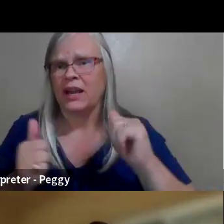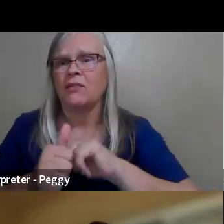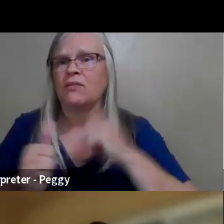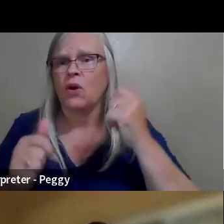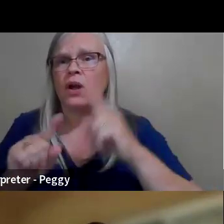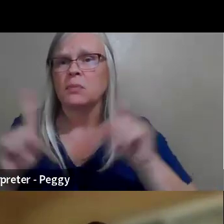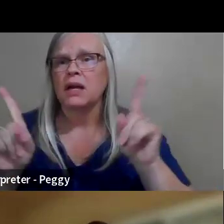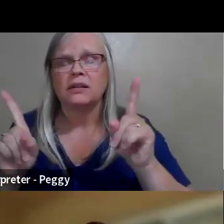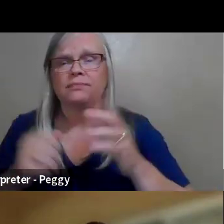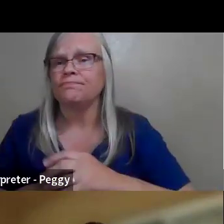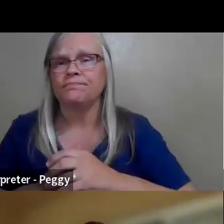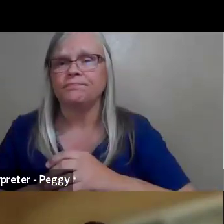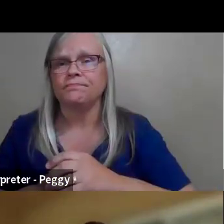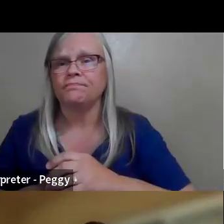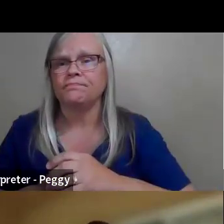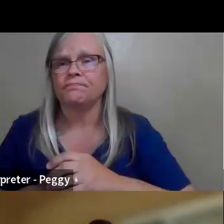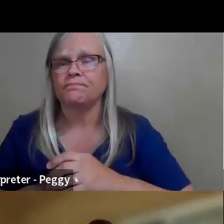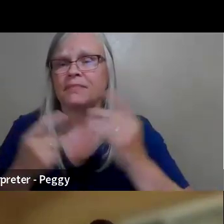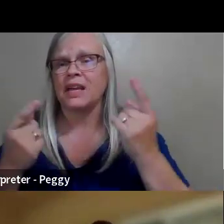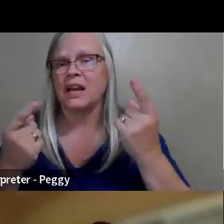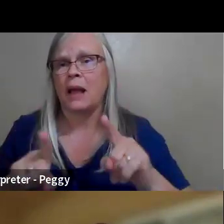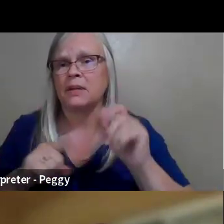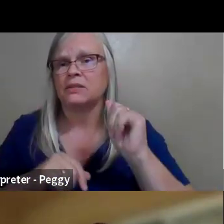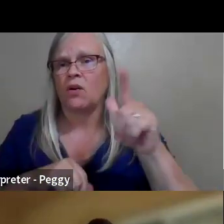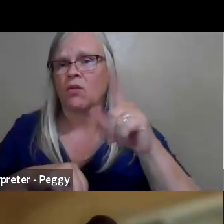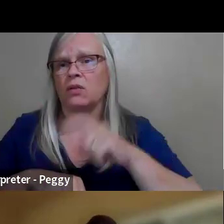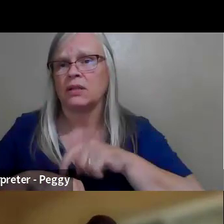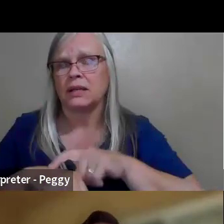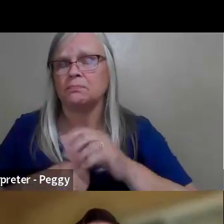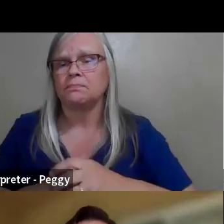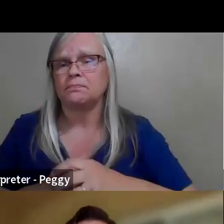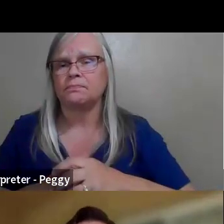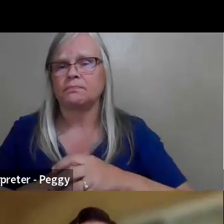yet it happens all the time. Yeah. And